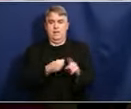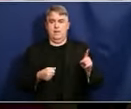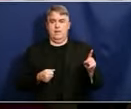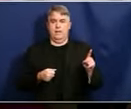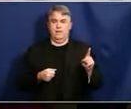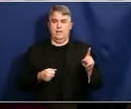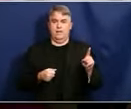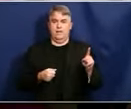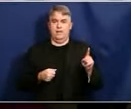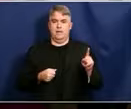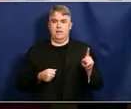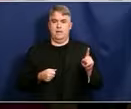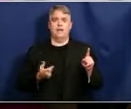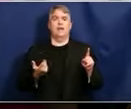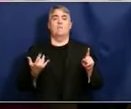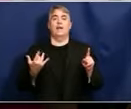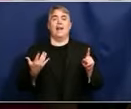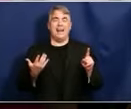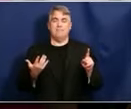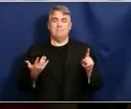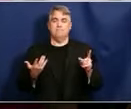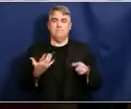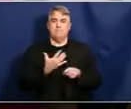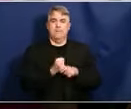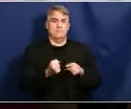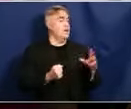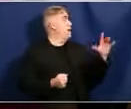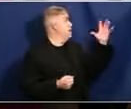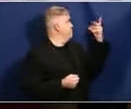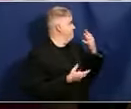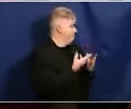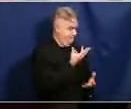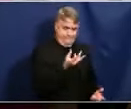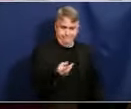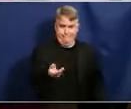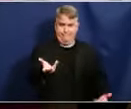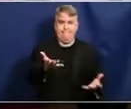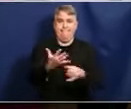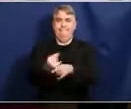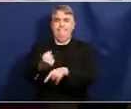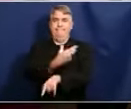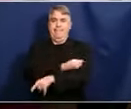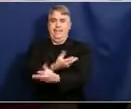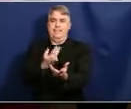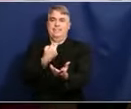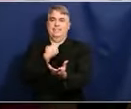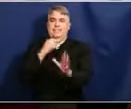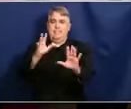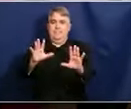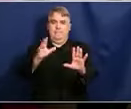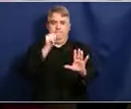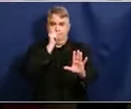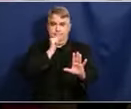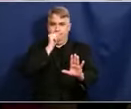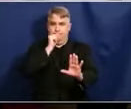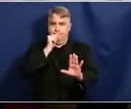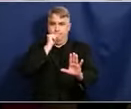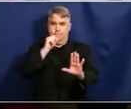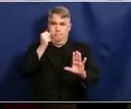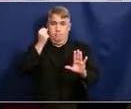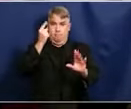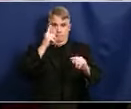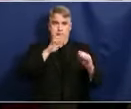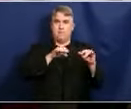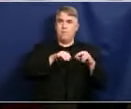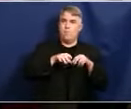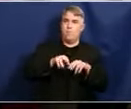We're working through the process to make sure that doesn't happen again. But know that that it worked, right? The walk-up sites are working, and